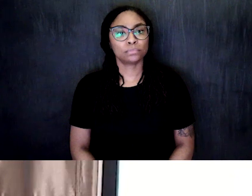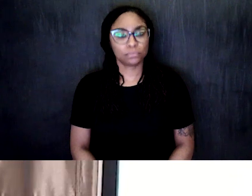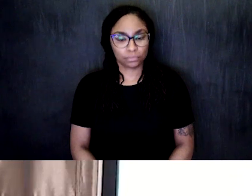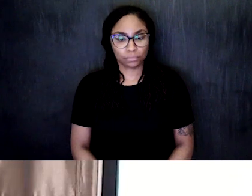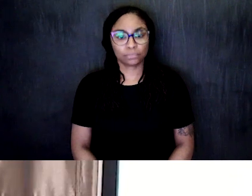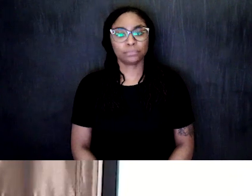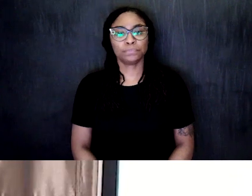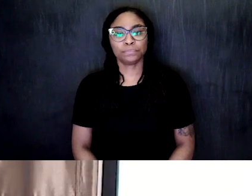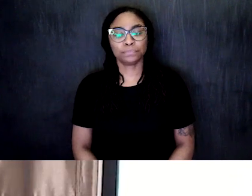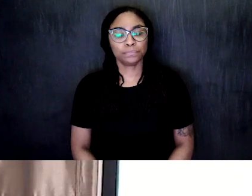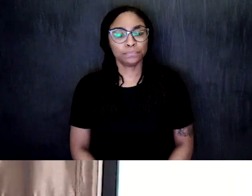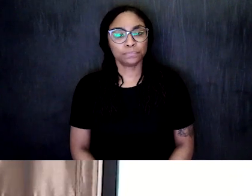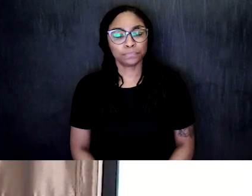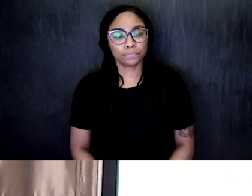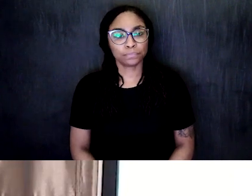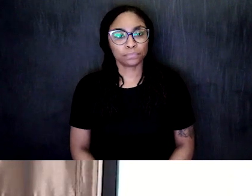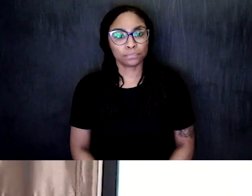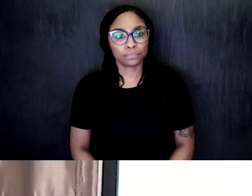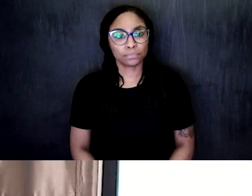And then inhale back to center.